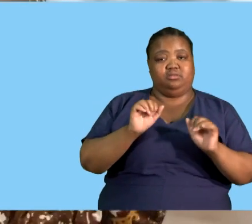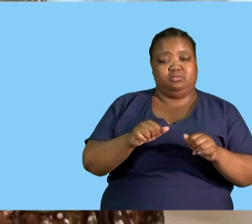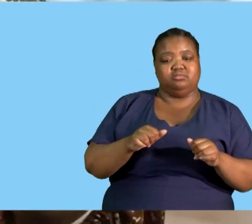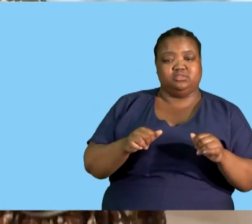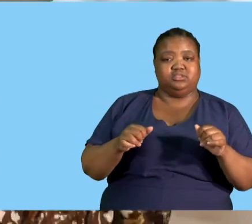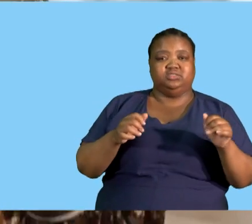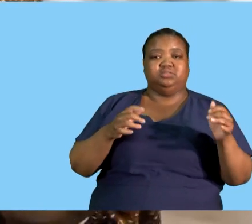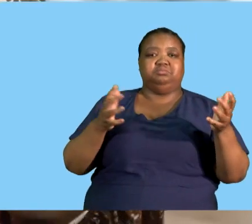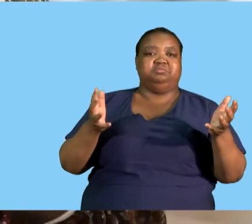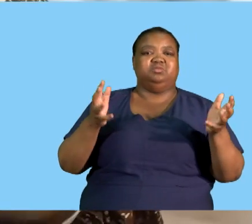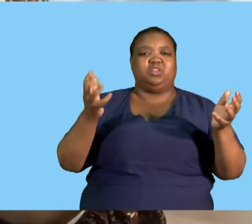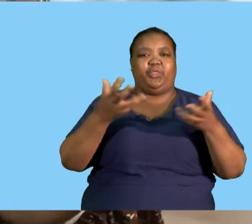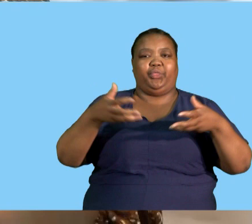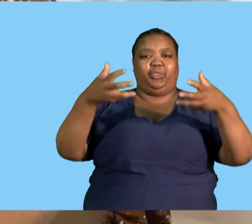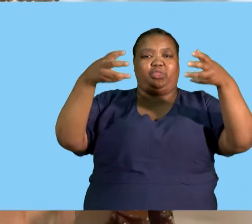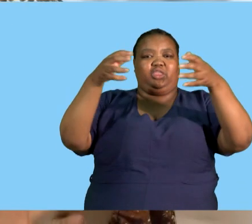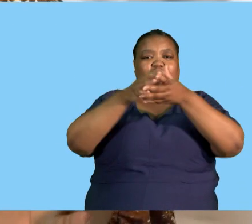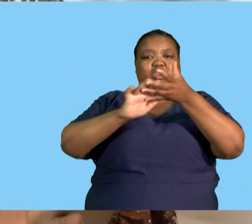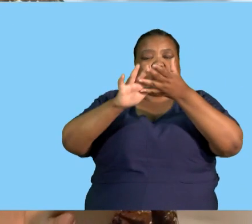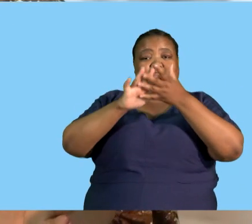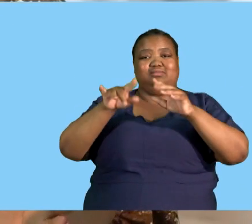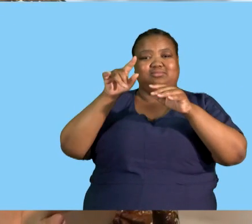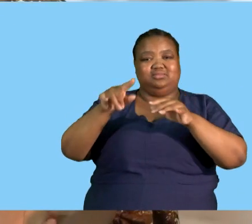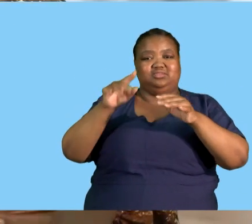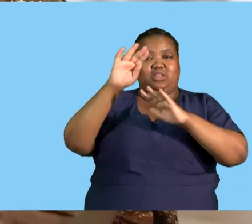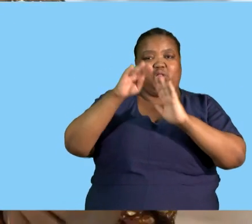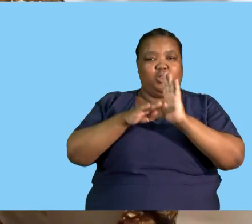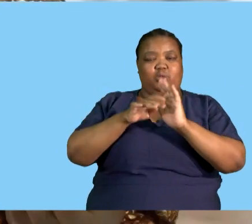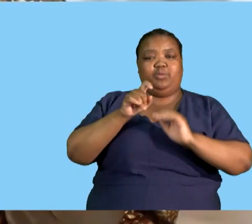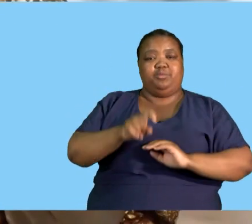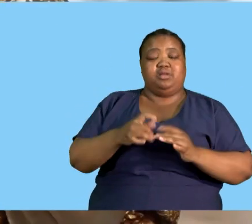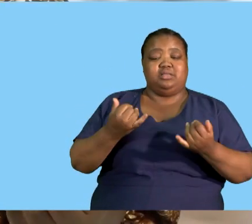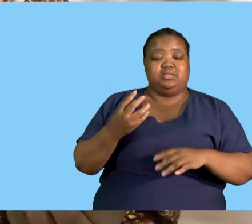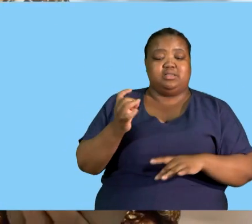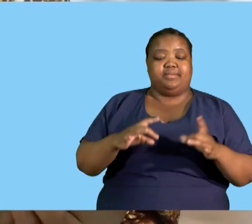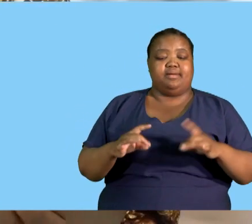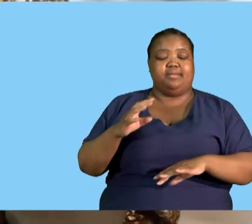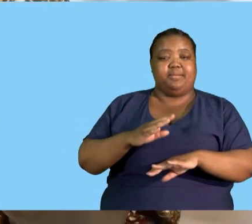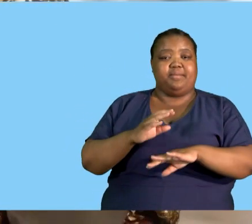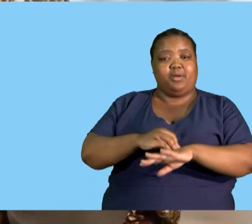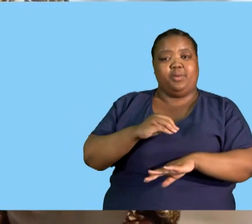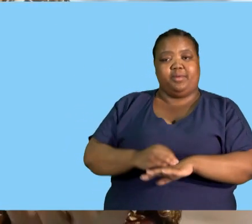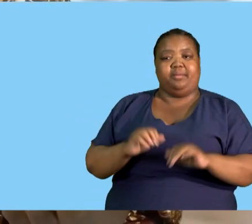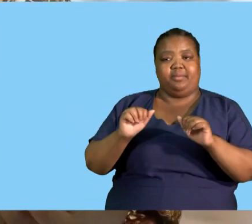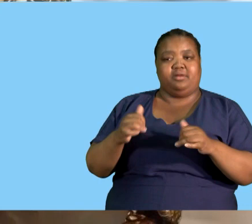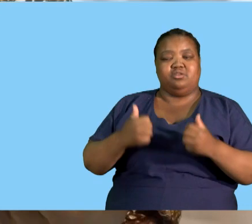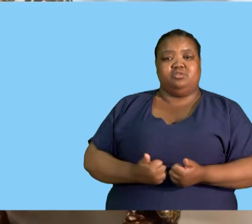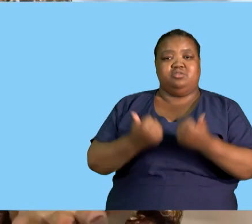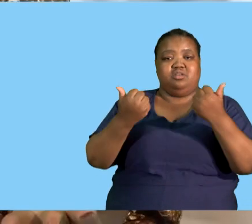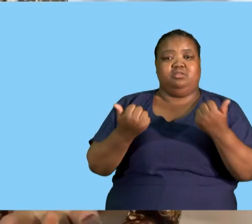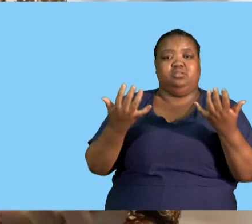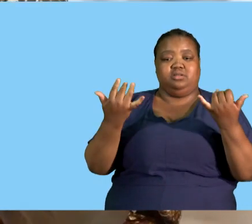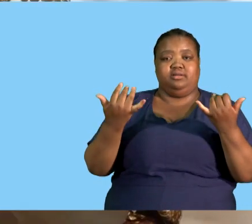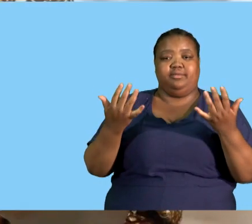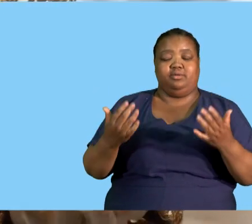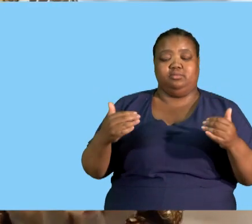to minimize pollution as much as we can as a business. So sometimes it becomes a problem, it becomes a challenge, because some